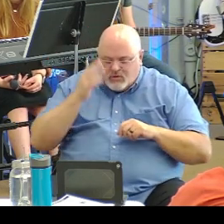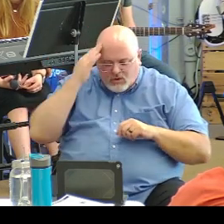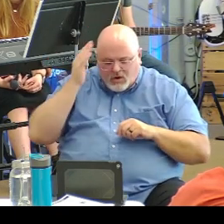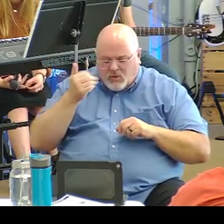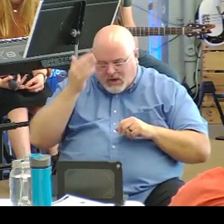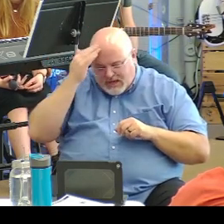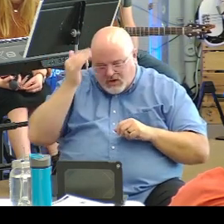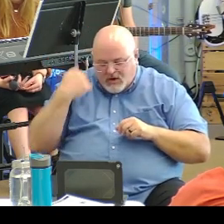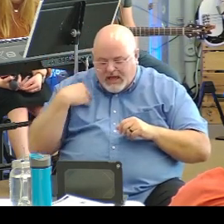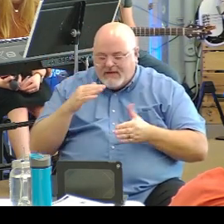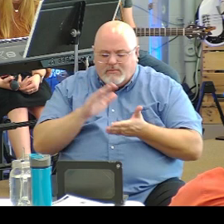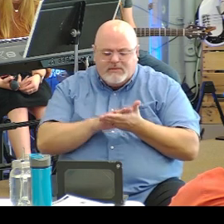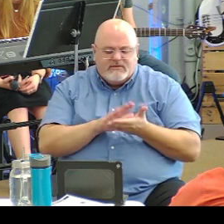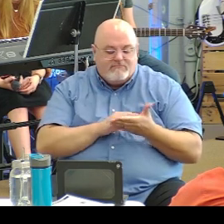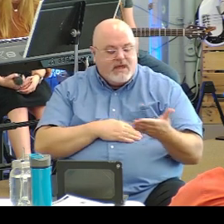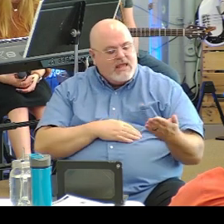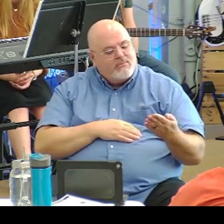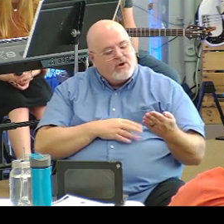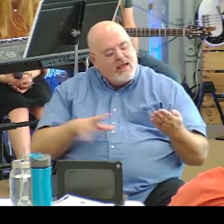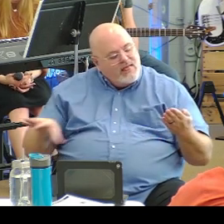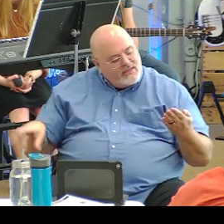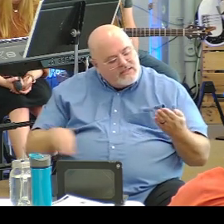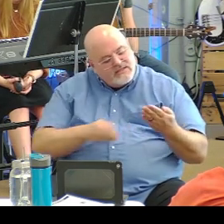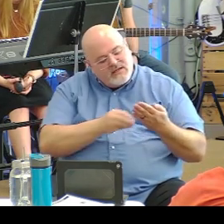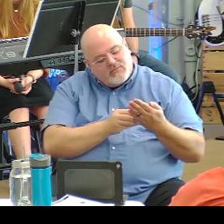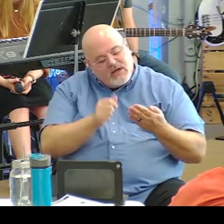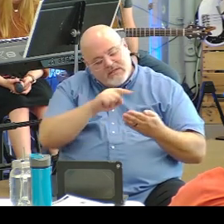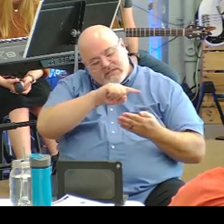oh, I have a piece of paper that summarizes this